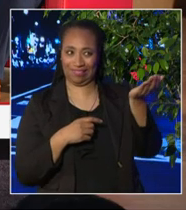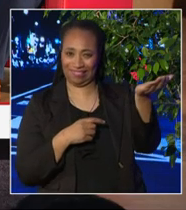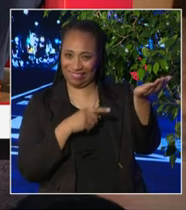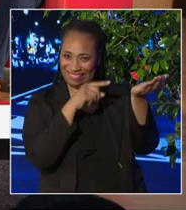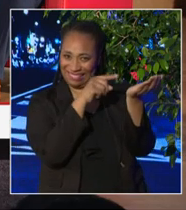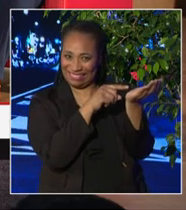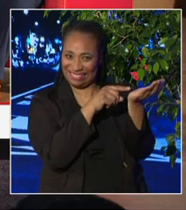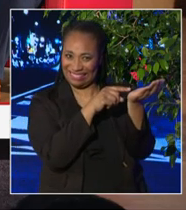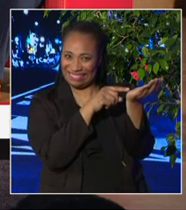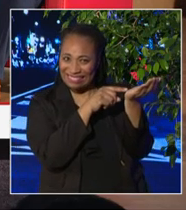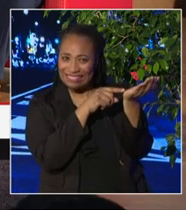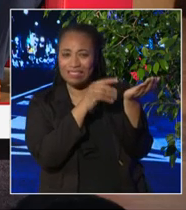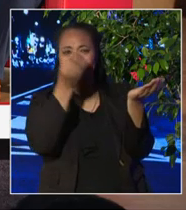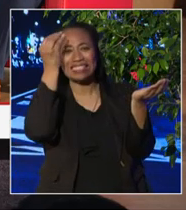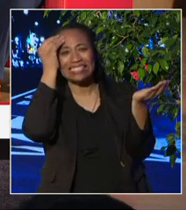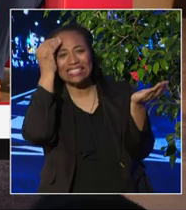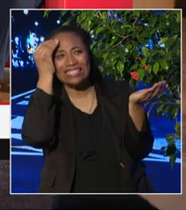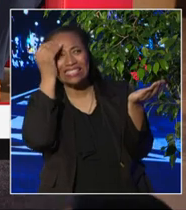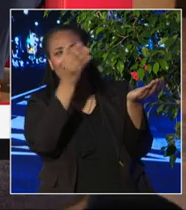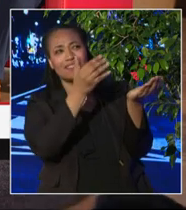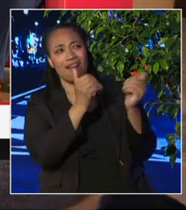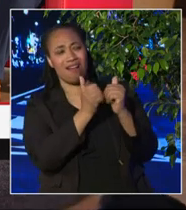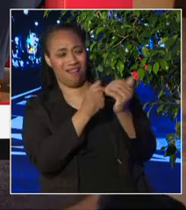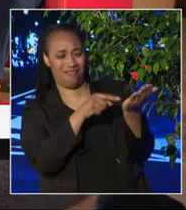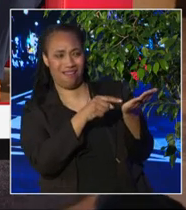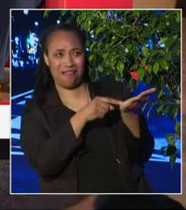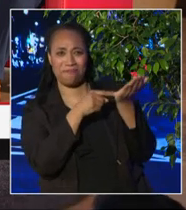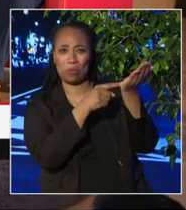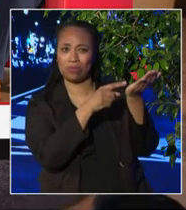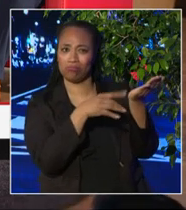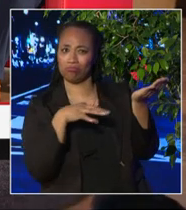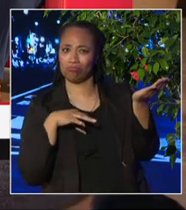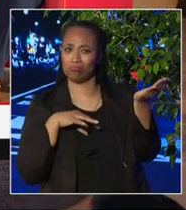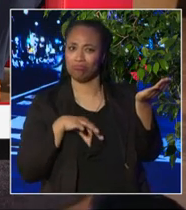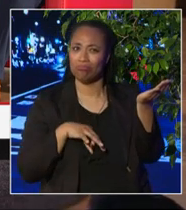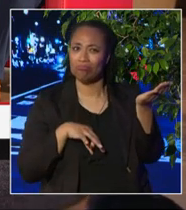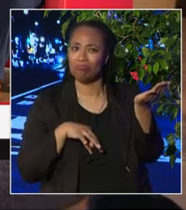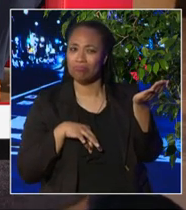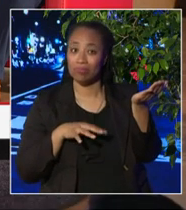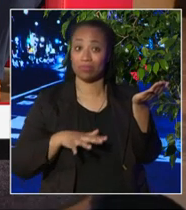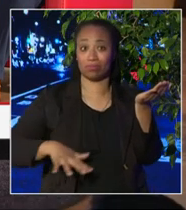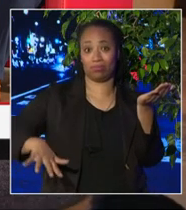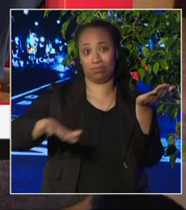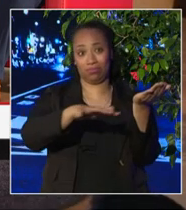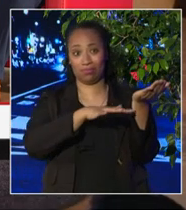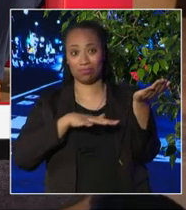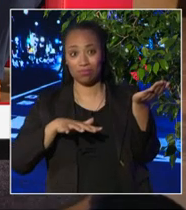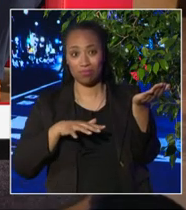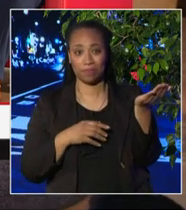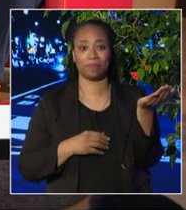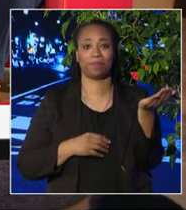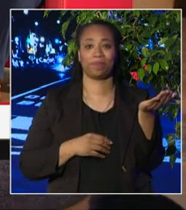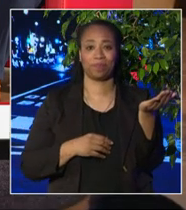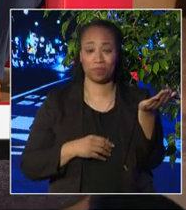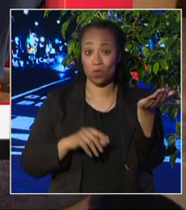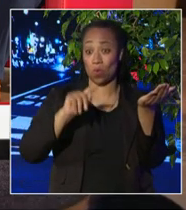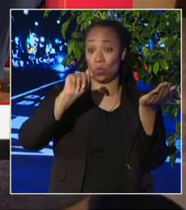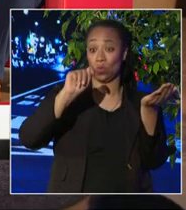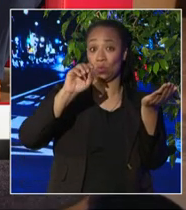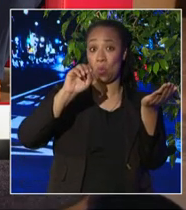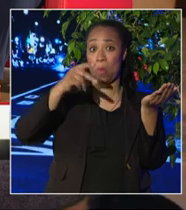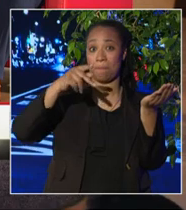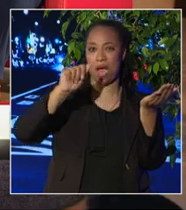TOPA. Which we understand is preventing a lot of housing dollars,